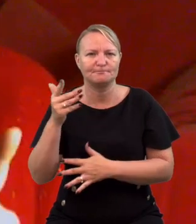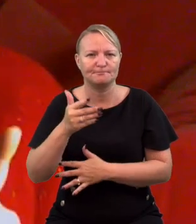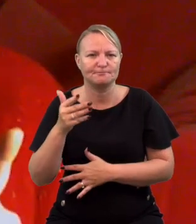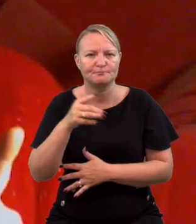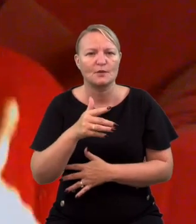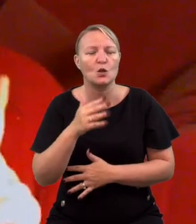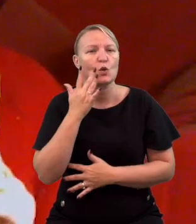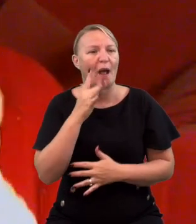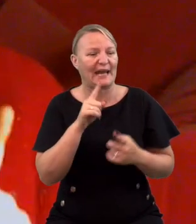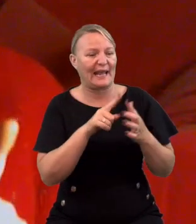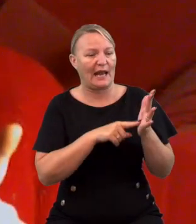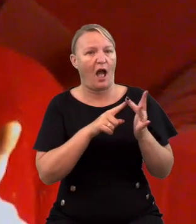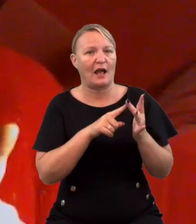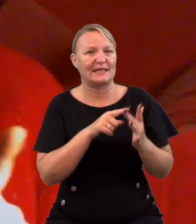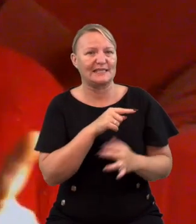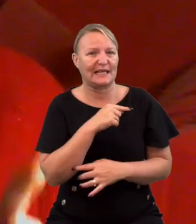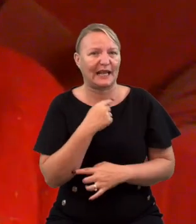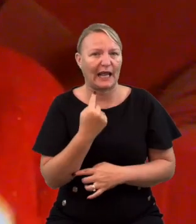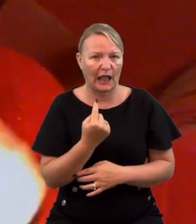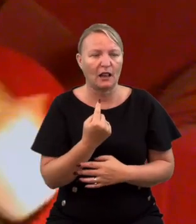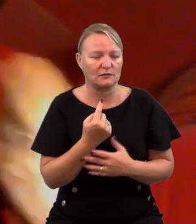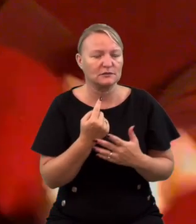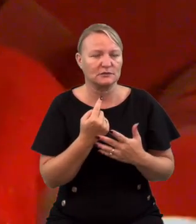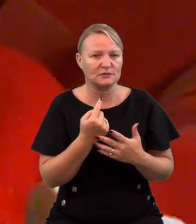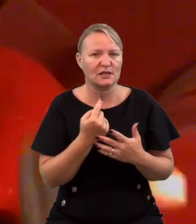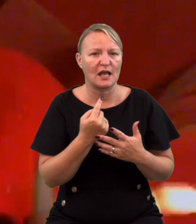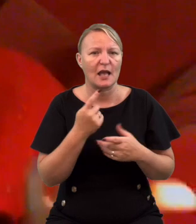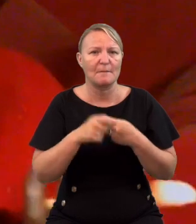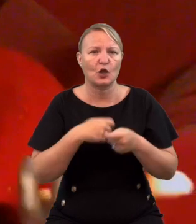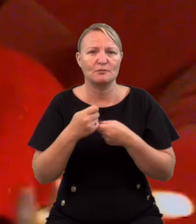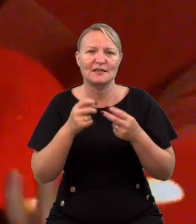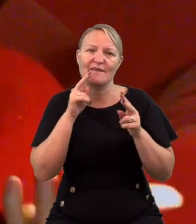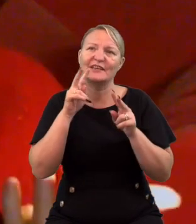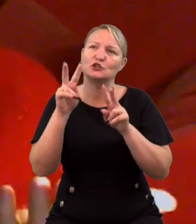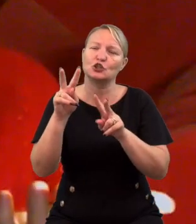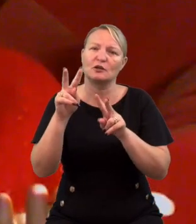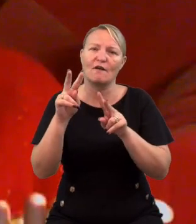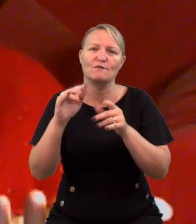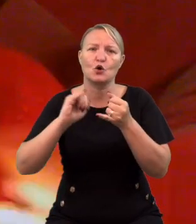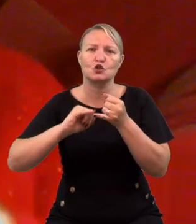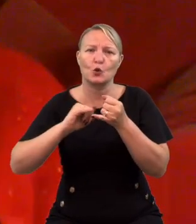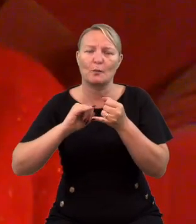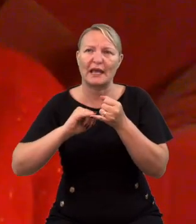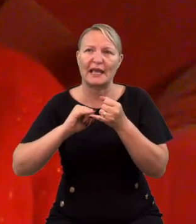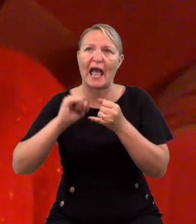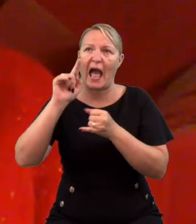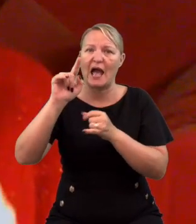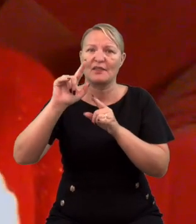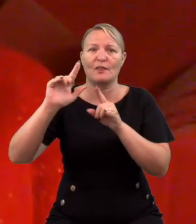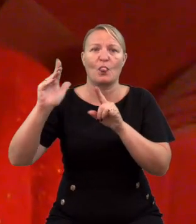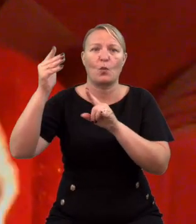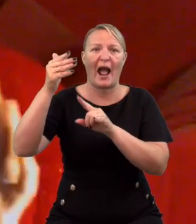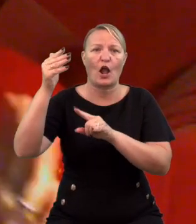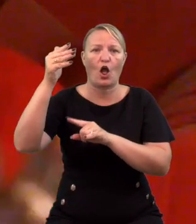after Eli is killed, he comes back in sort of as a vision to Subi,